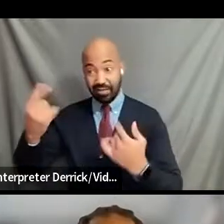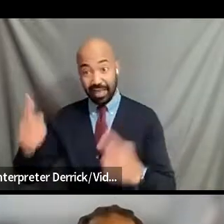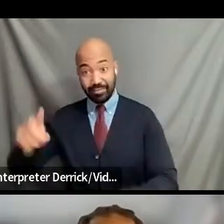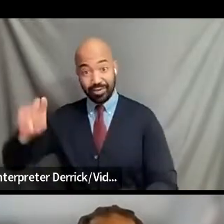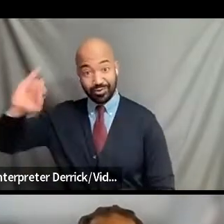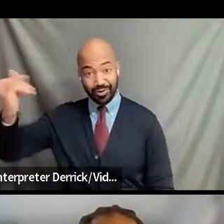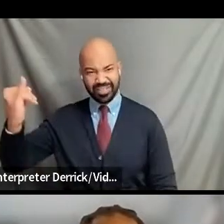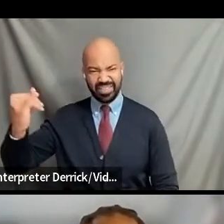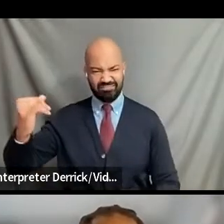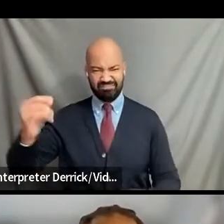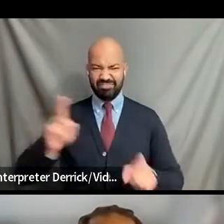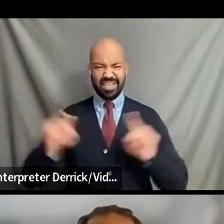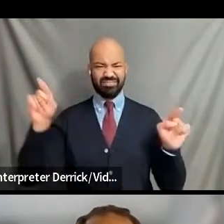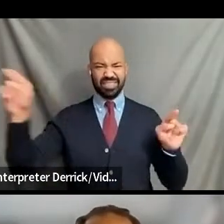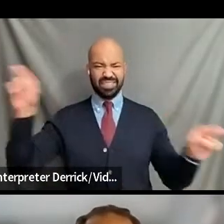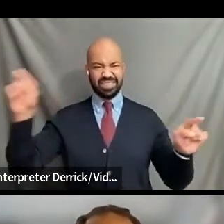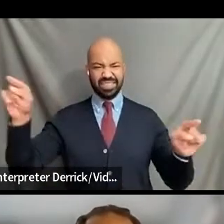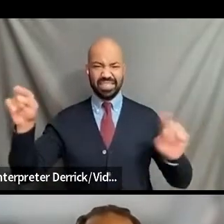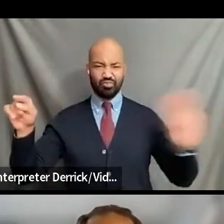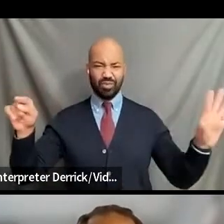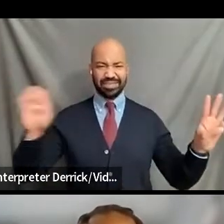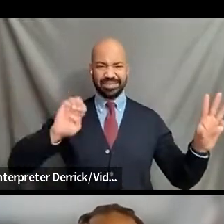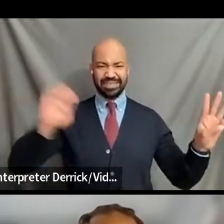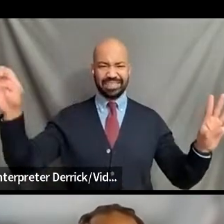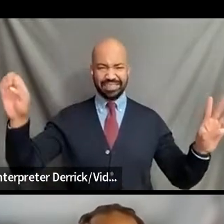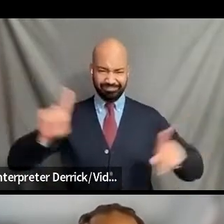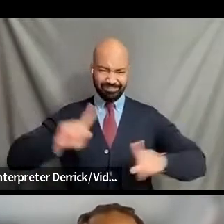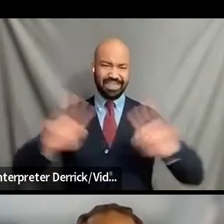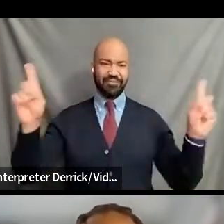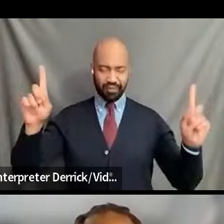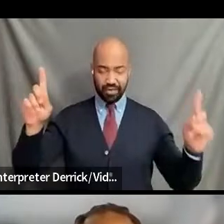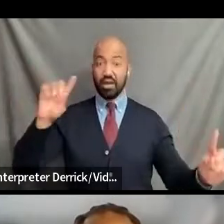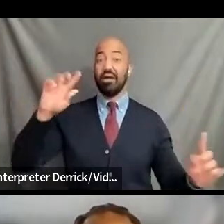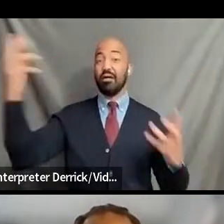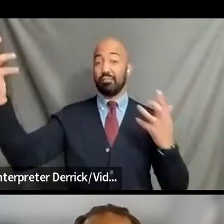different on each coast, and it is quite an adjustment.